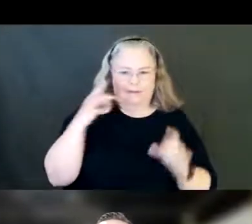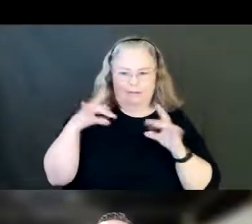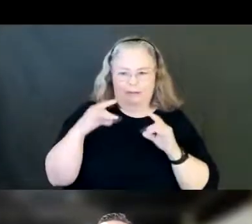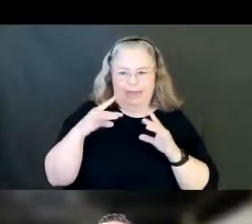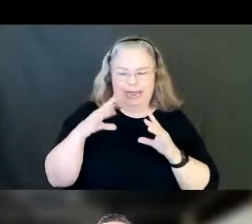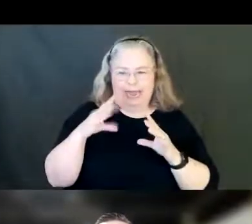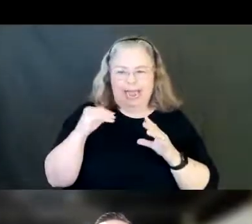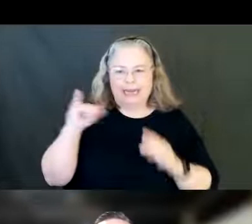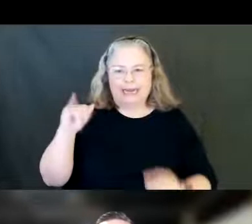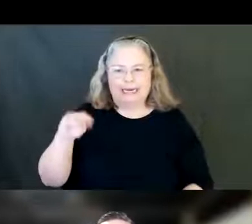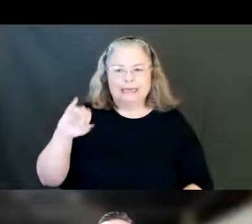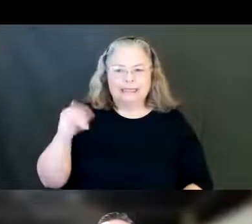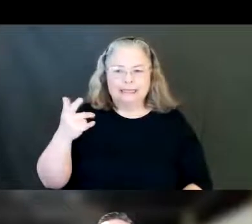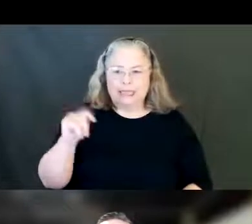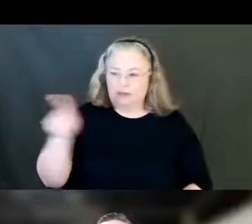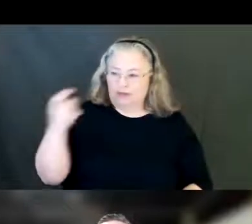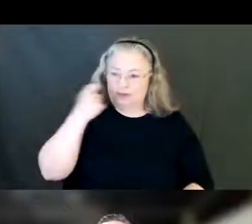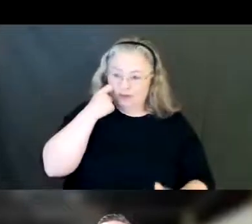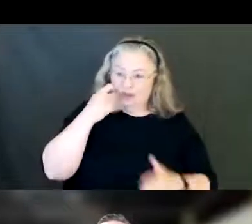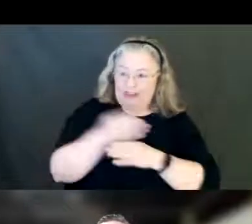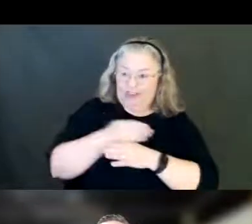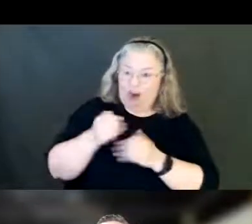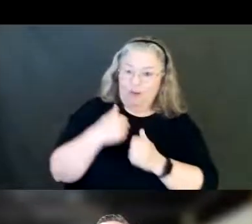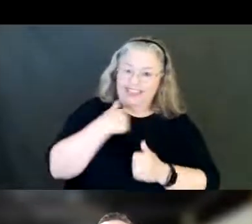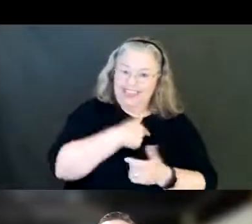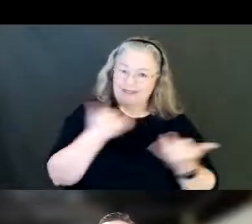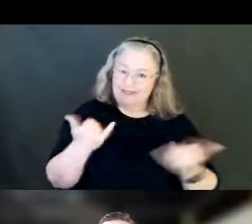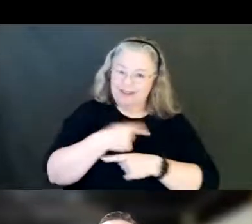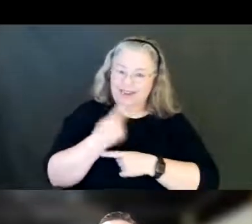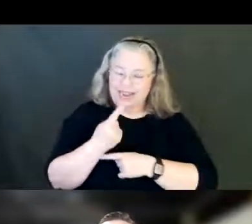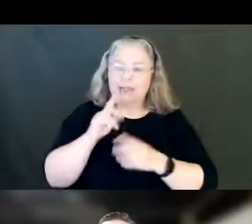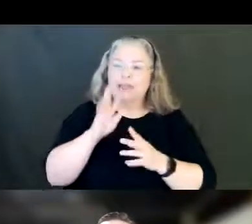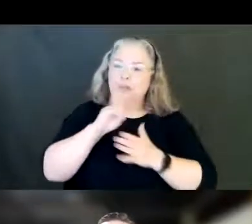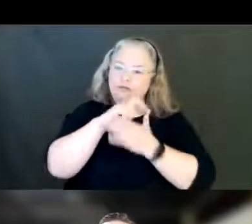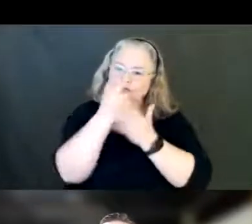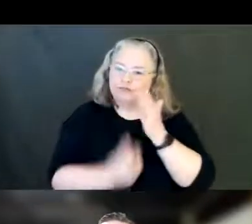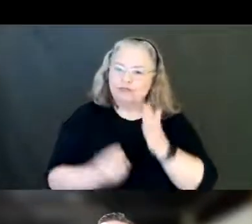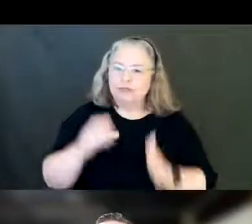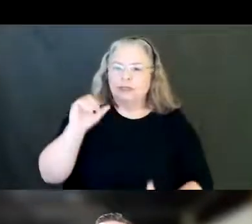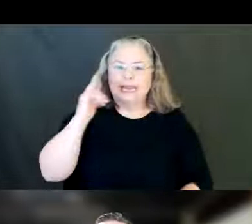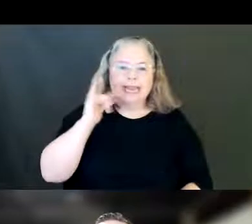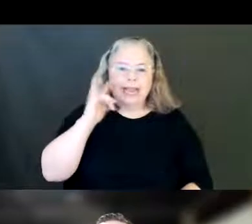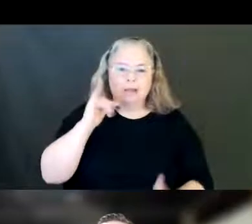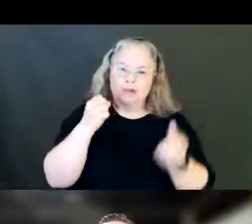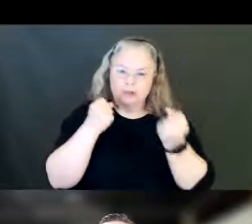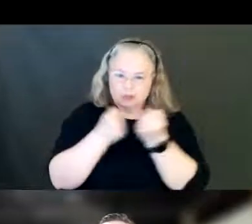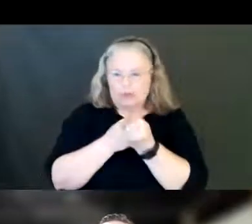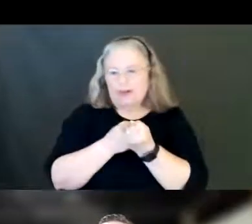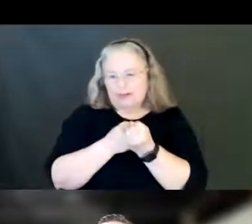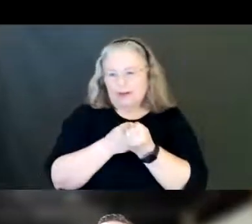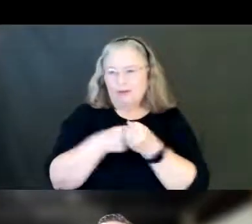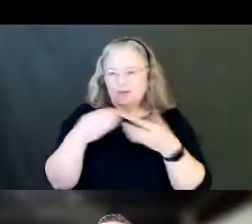and insight, just like you provided us today. And then getting into California supporting providers and reaching kids,